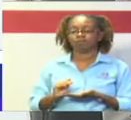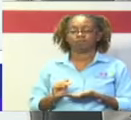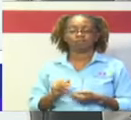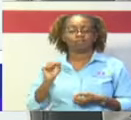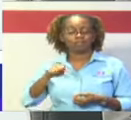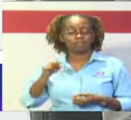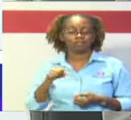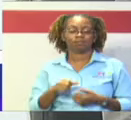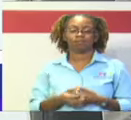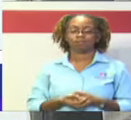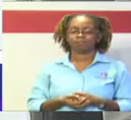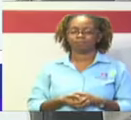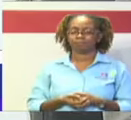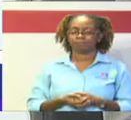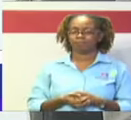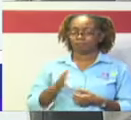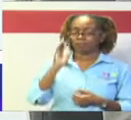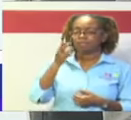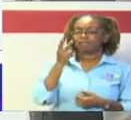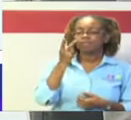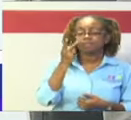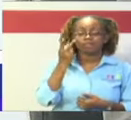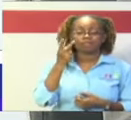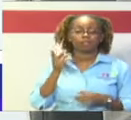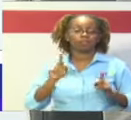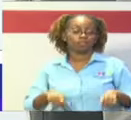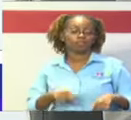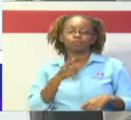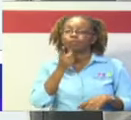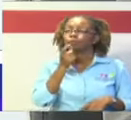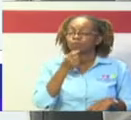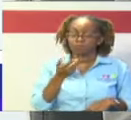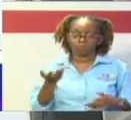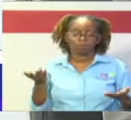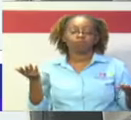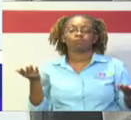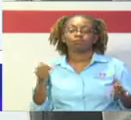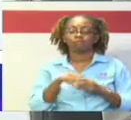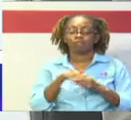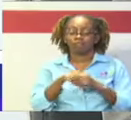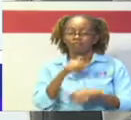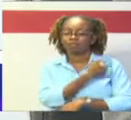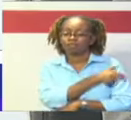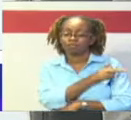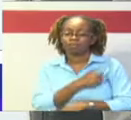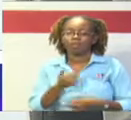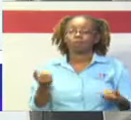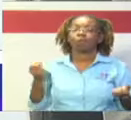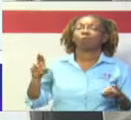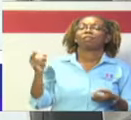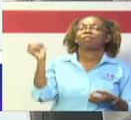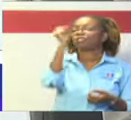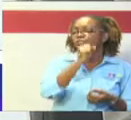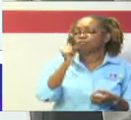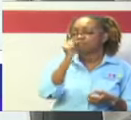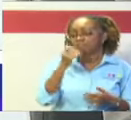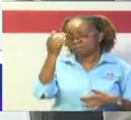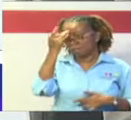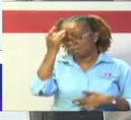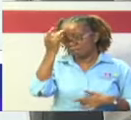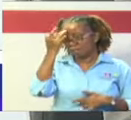and we will show again, that those who are currently hospitalized or severely ill in ICU, and among those who have